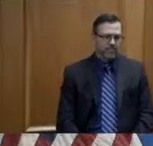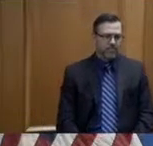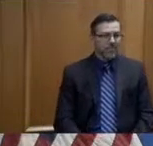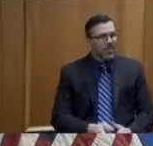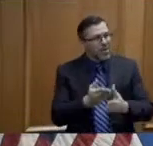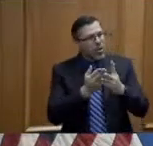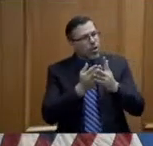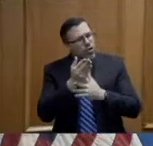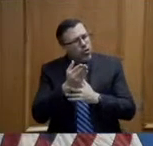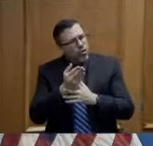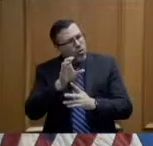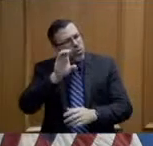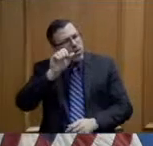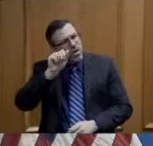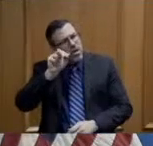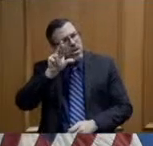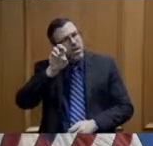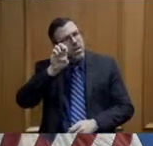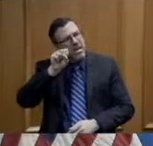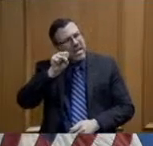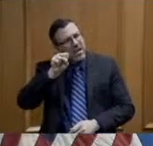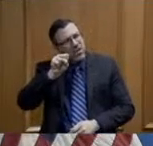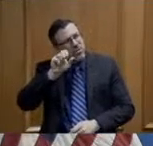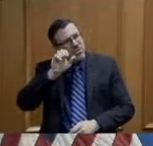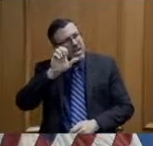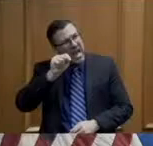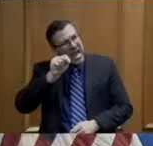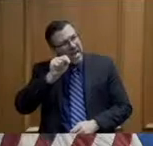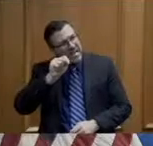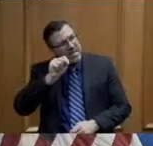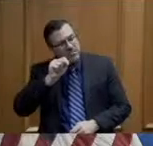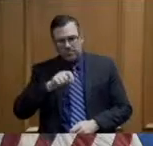through the CARES Act? It's through the CARES Act, yes.